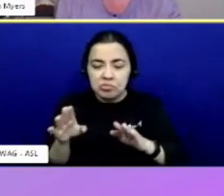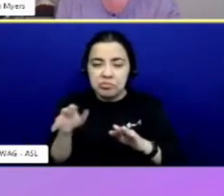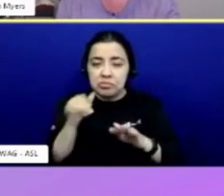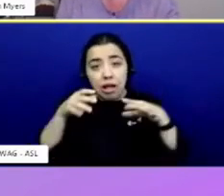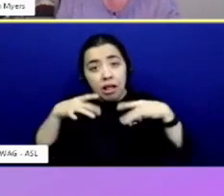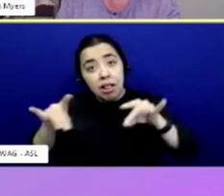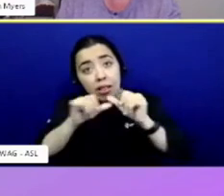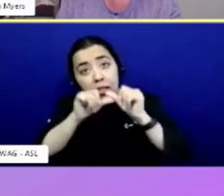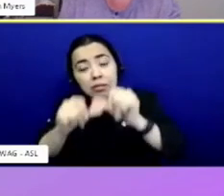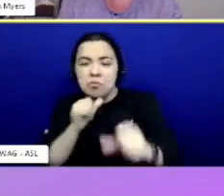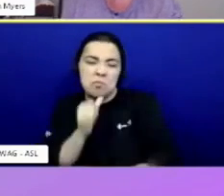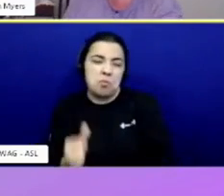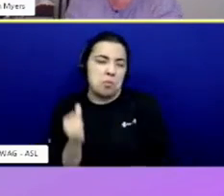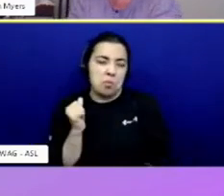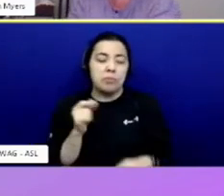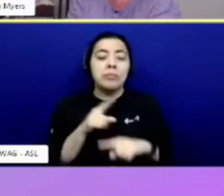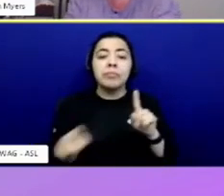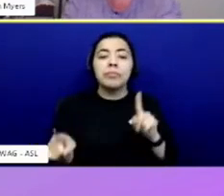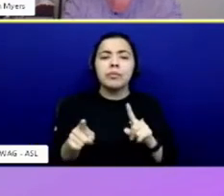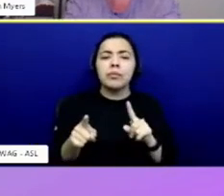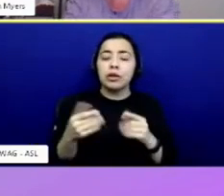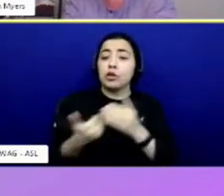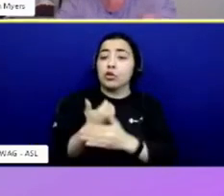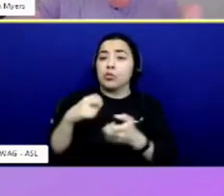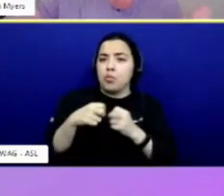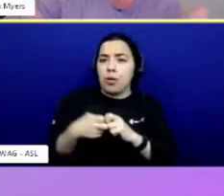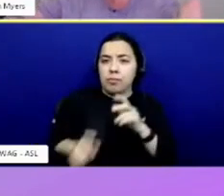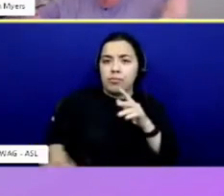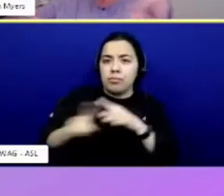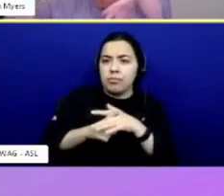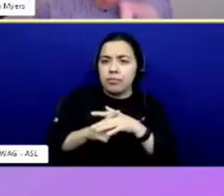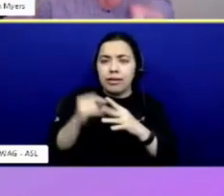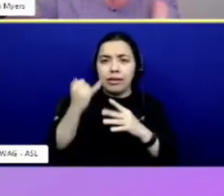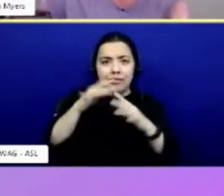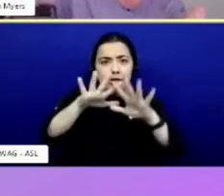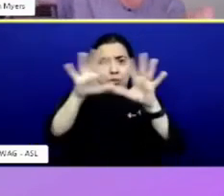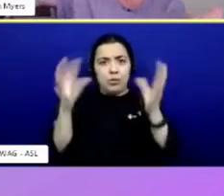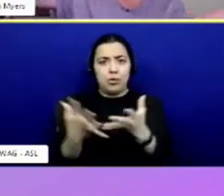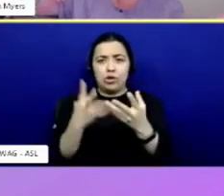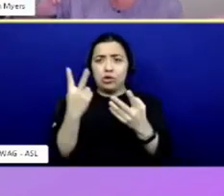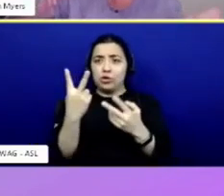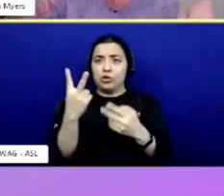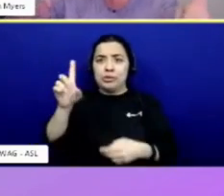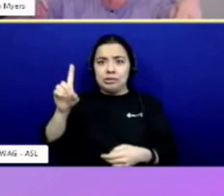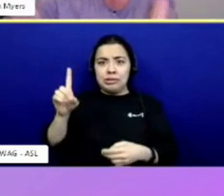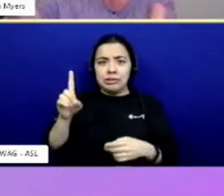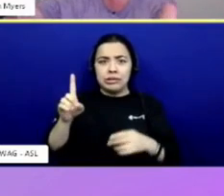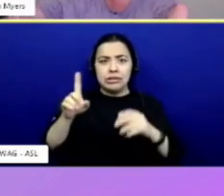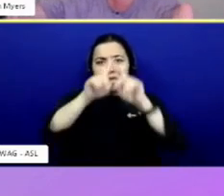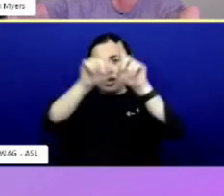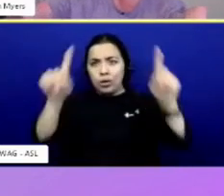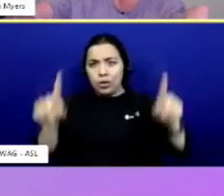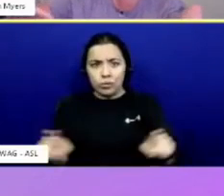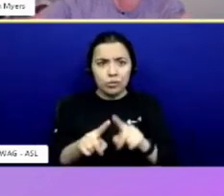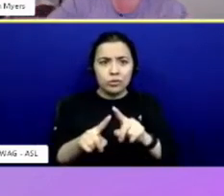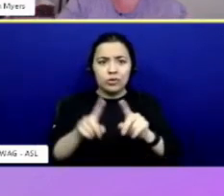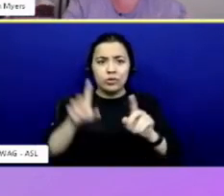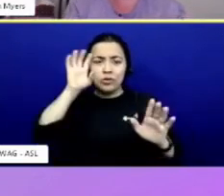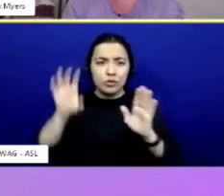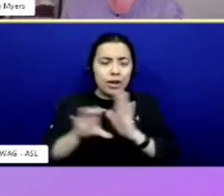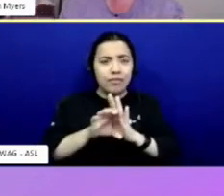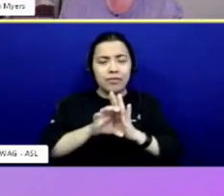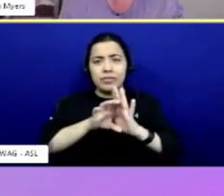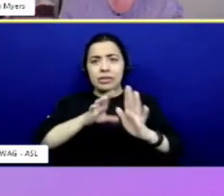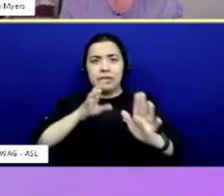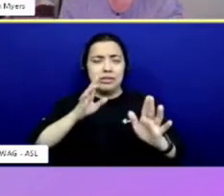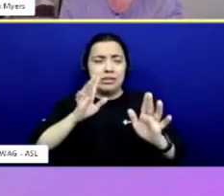do you expose, in this world of like 2 dimensions and windows and graphics and gizmos and all that